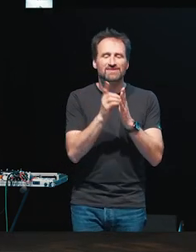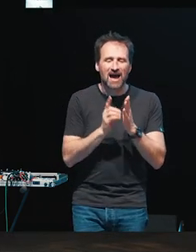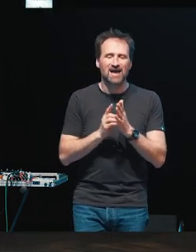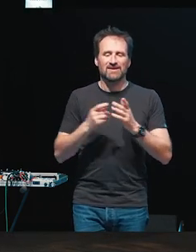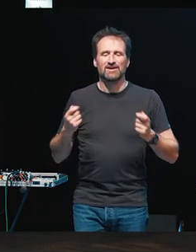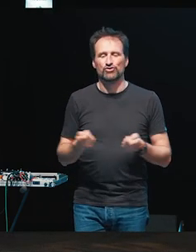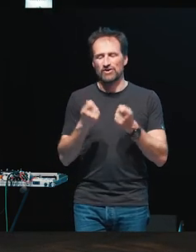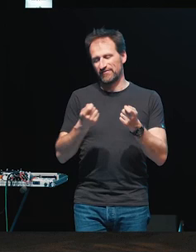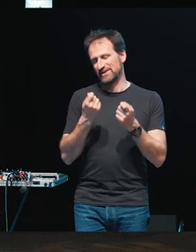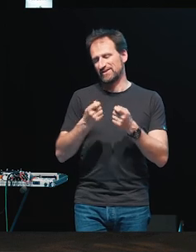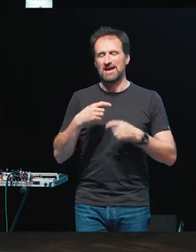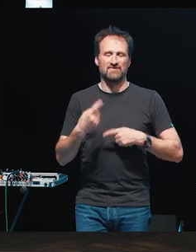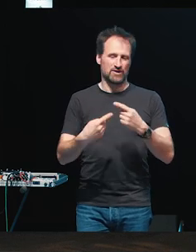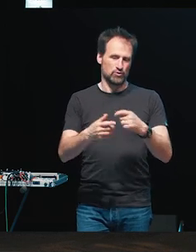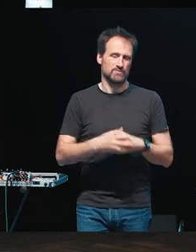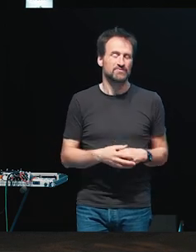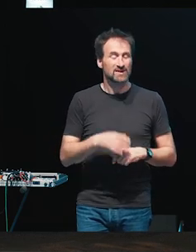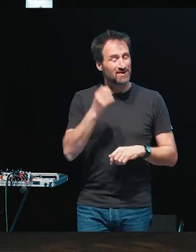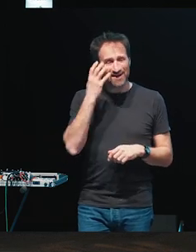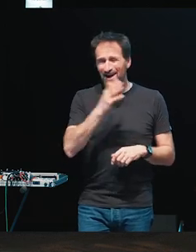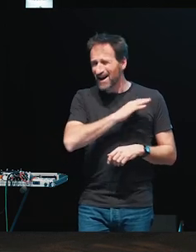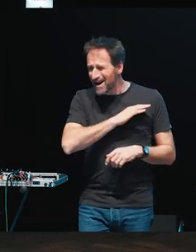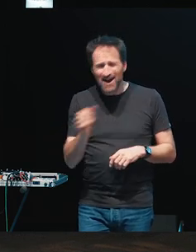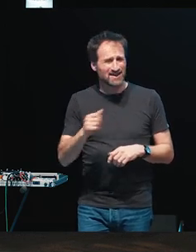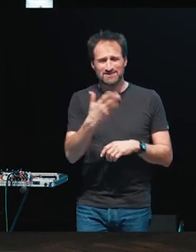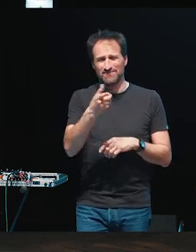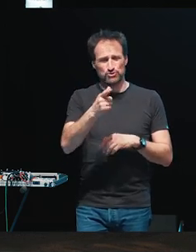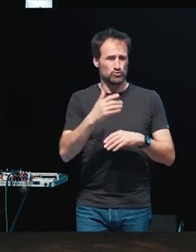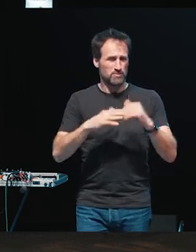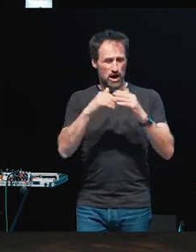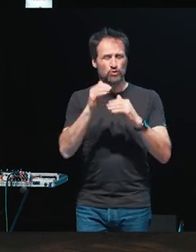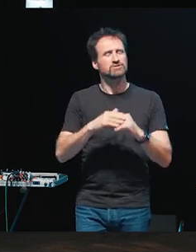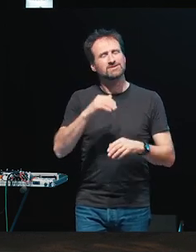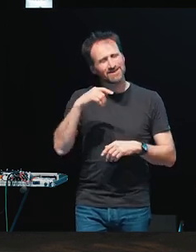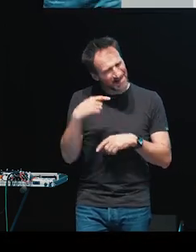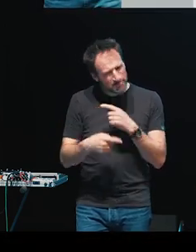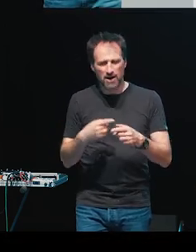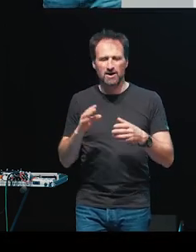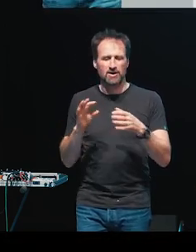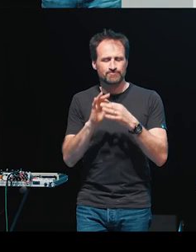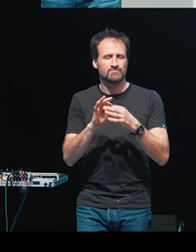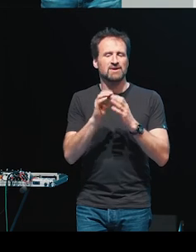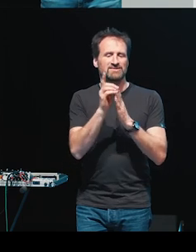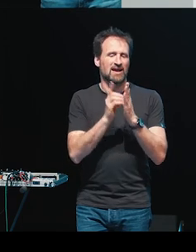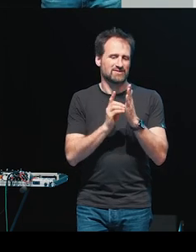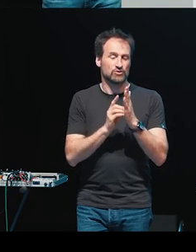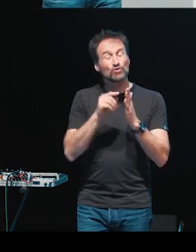that, where any changes, any feature, anything you're building is around the data. And there is a reason behind